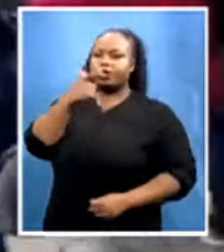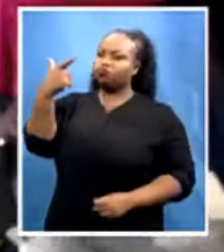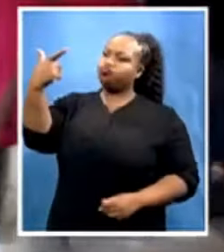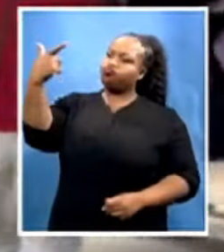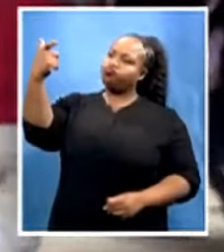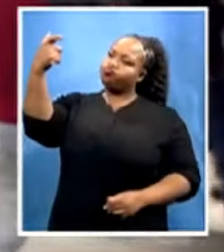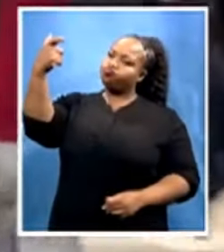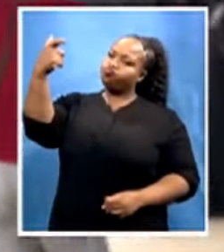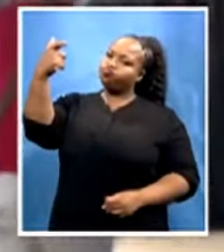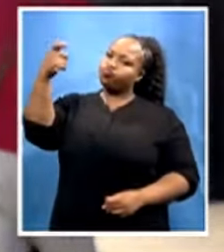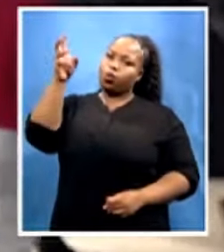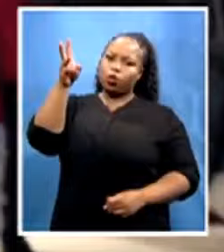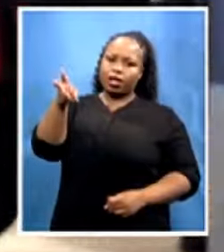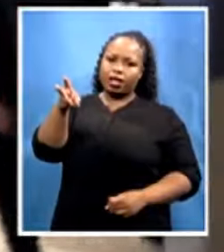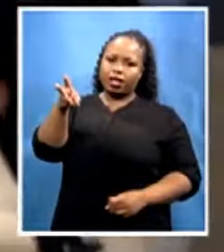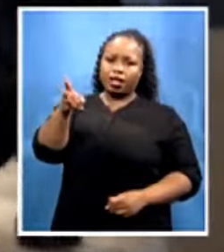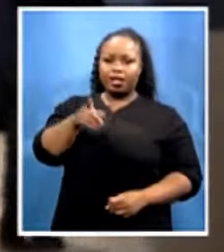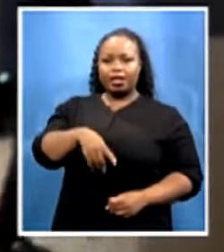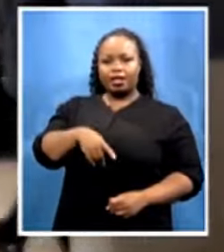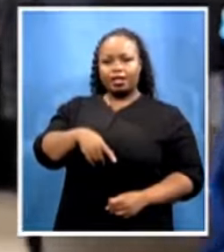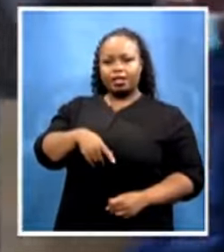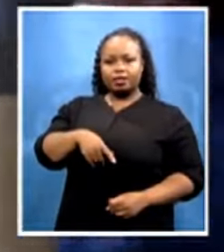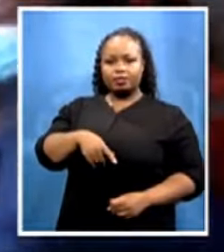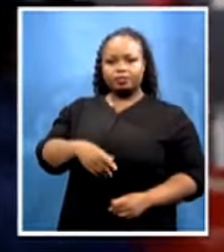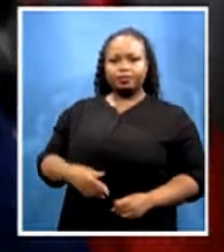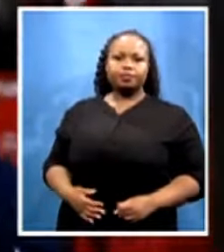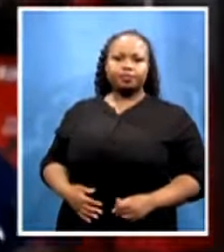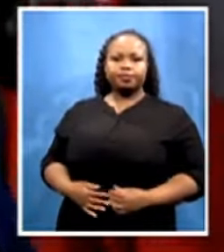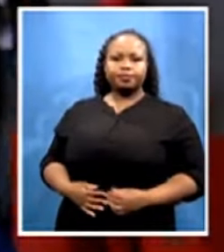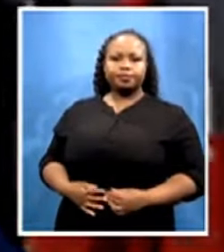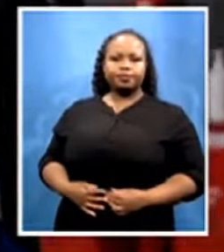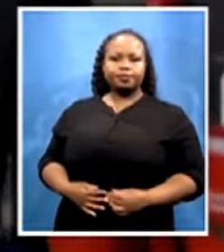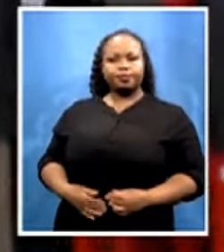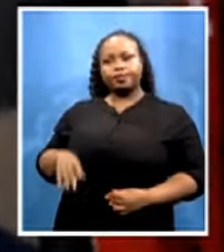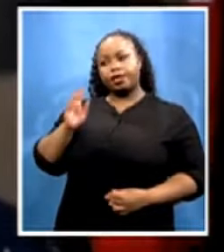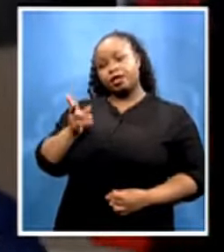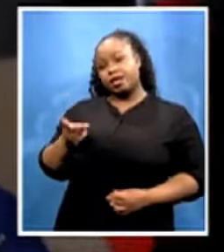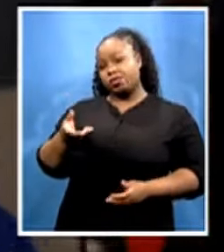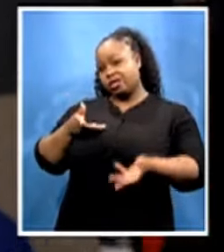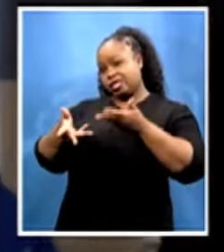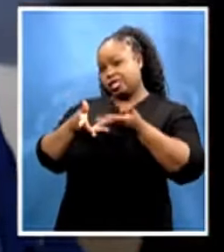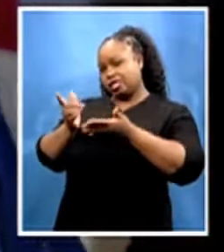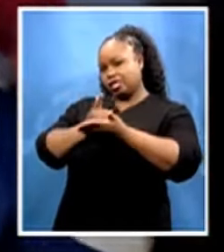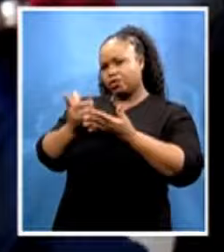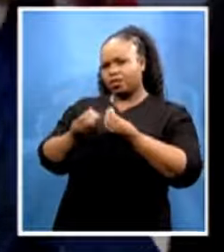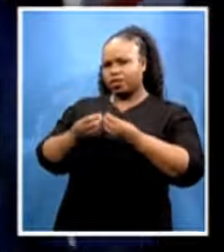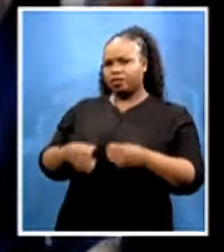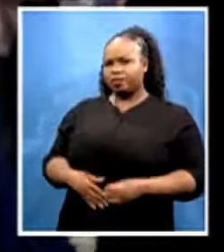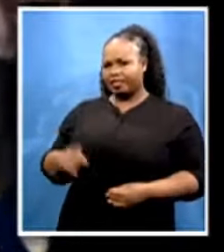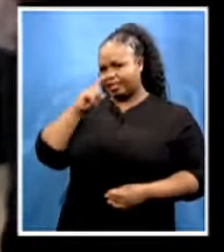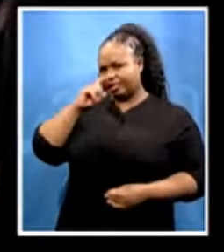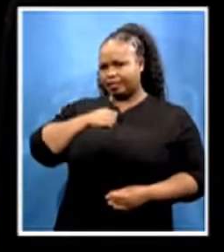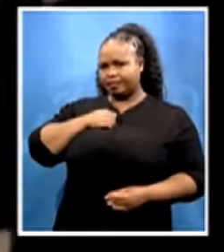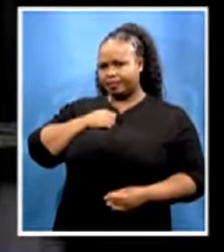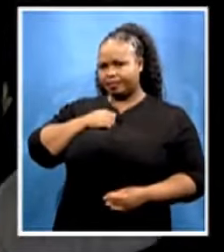there. But we're going to speak to some of them. If you can just talk to us, my sister. They want to